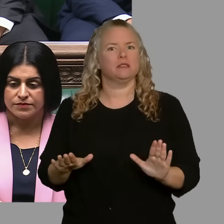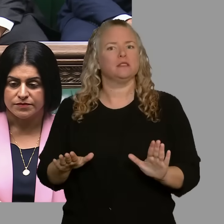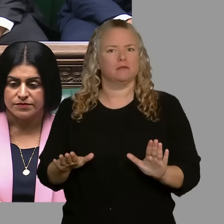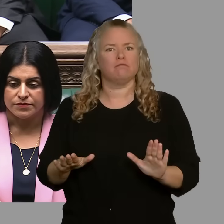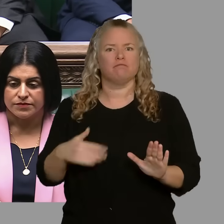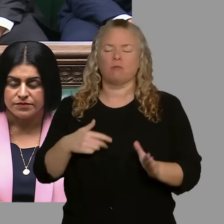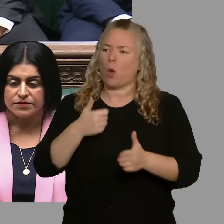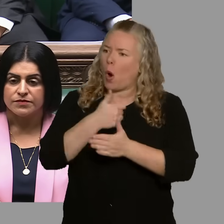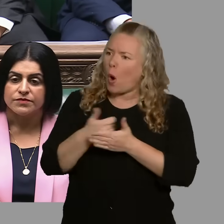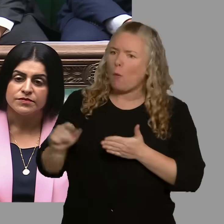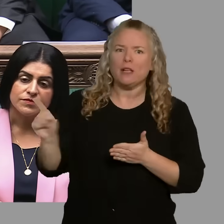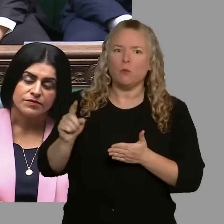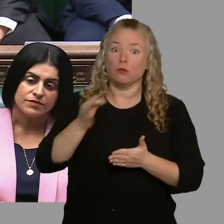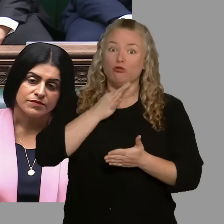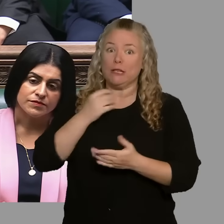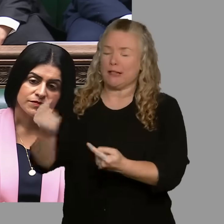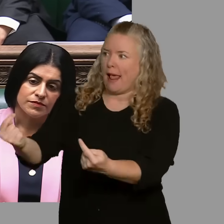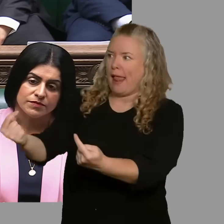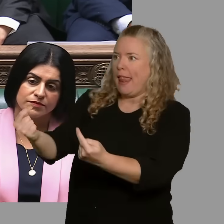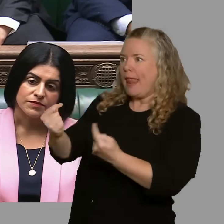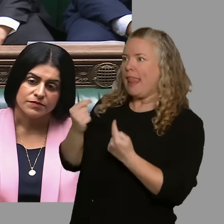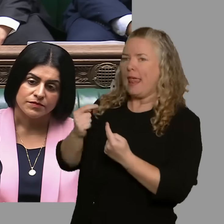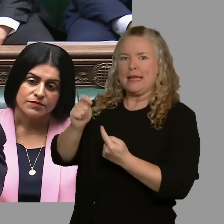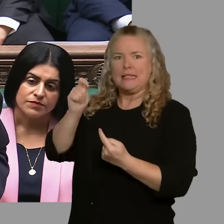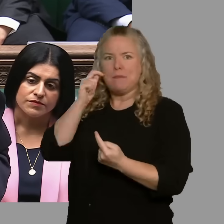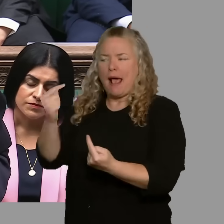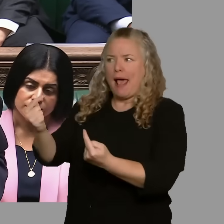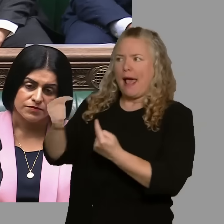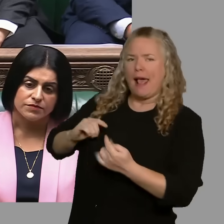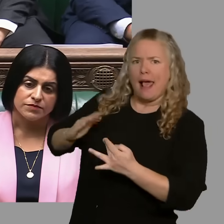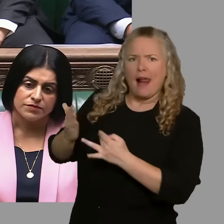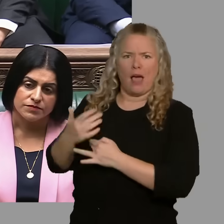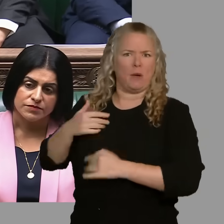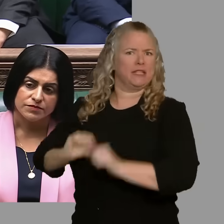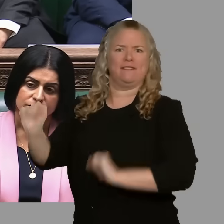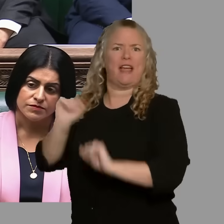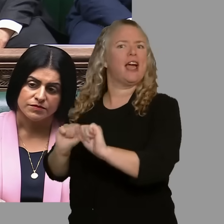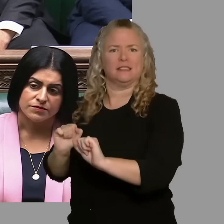opposite. Let me set out the facts. The